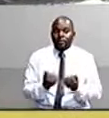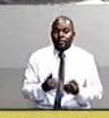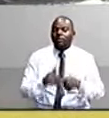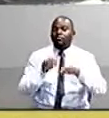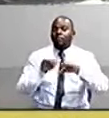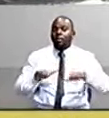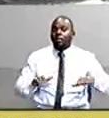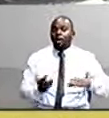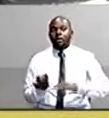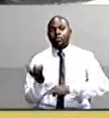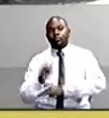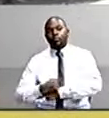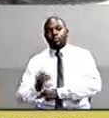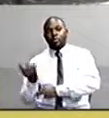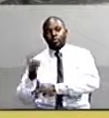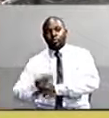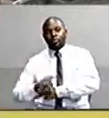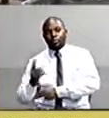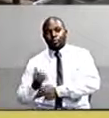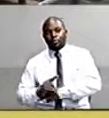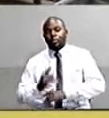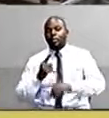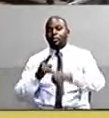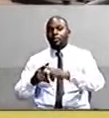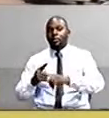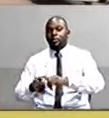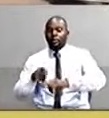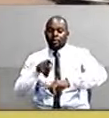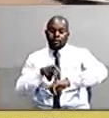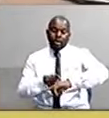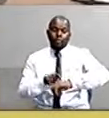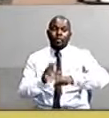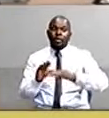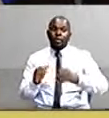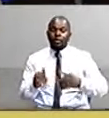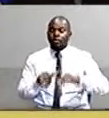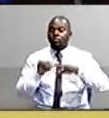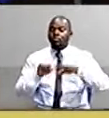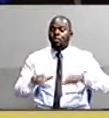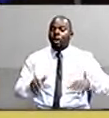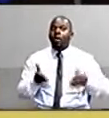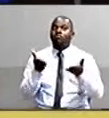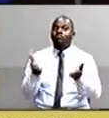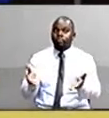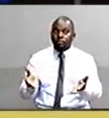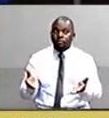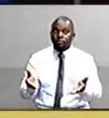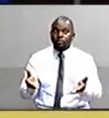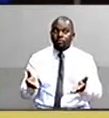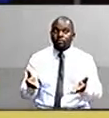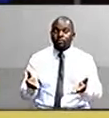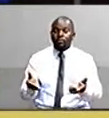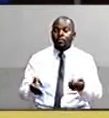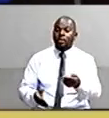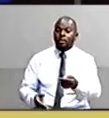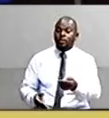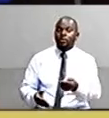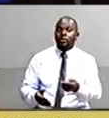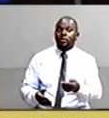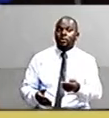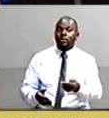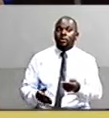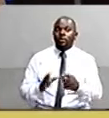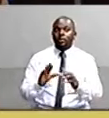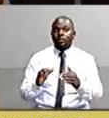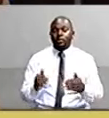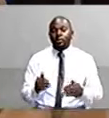day, calculate parking time, and identify available parking spaces. The system will calculate, okay, this car has been parked over